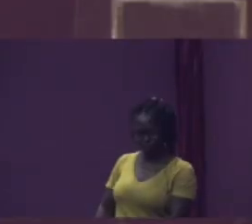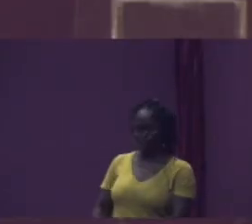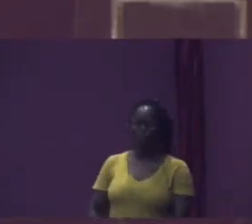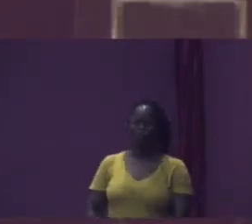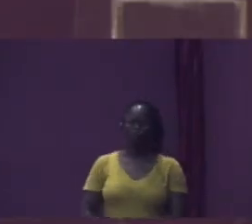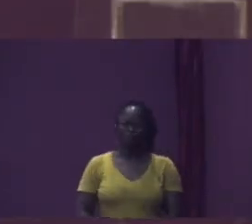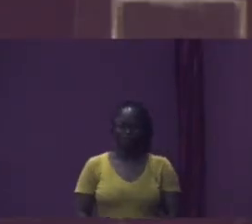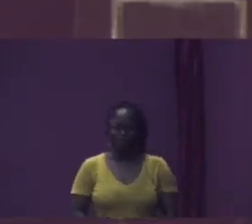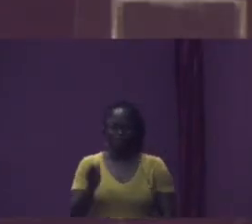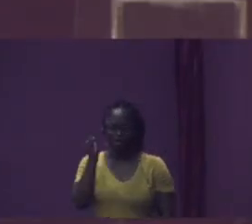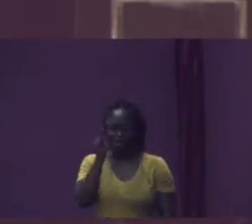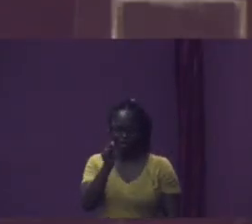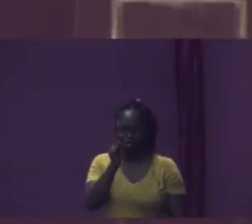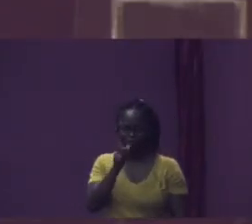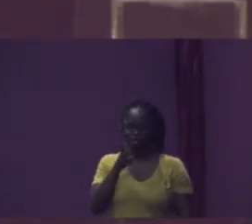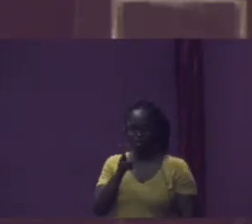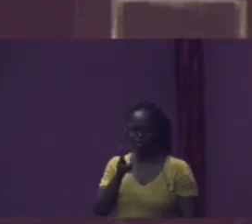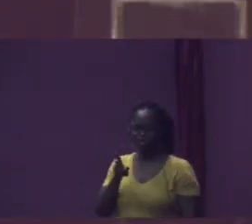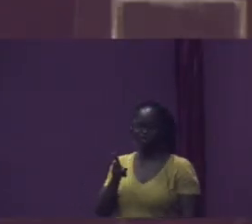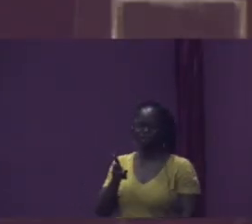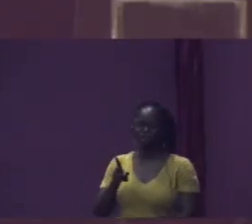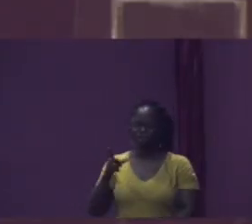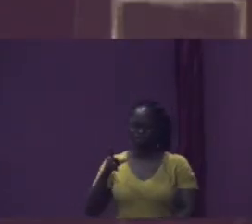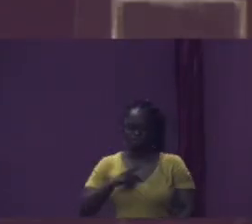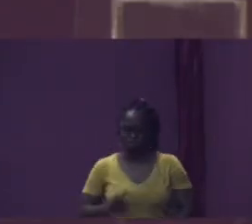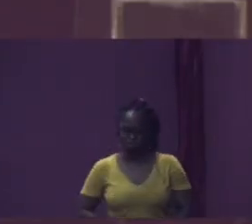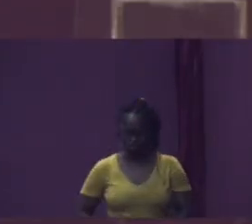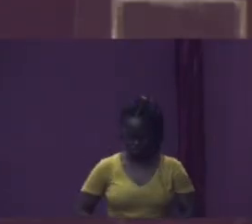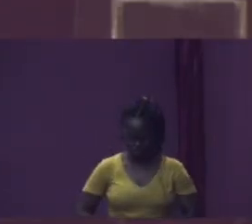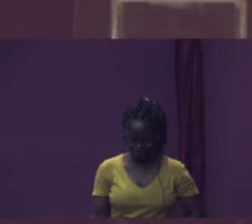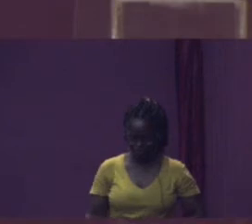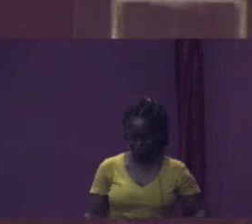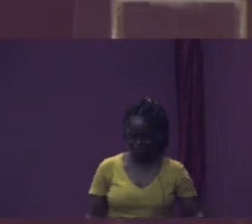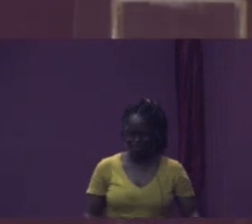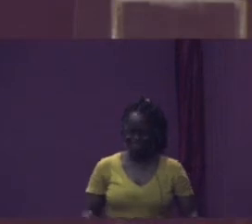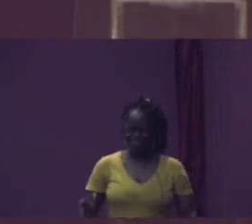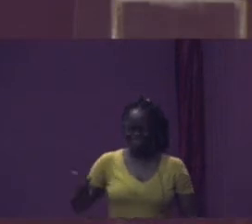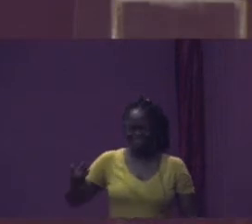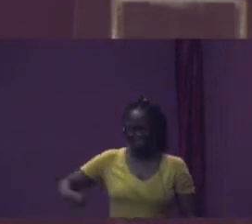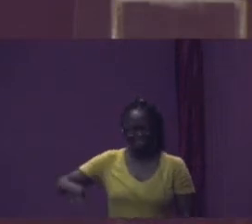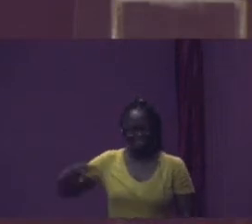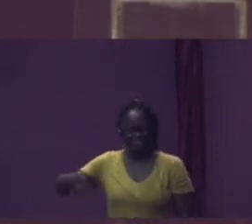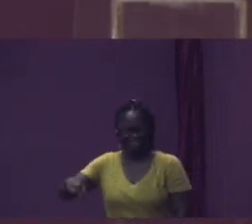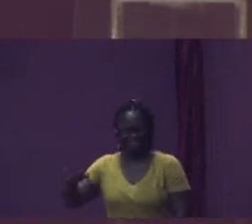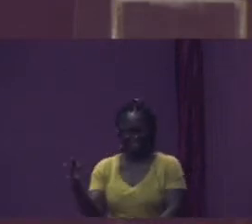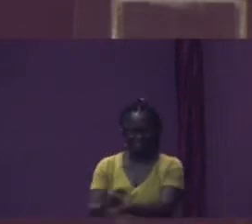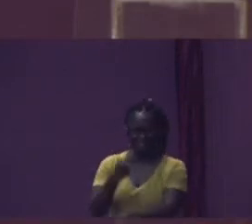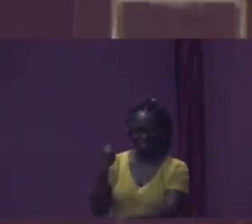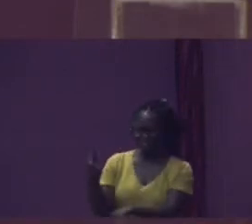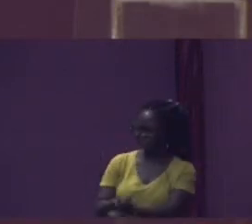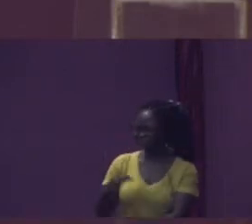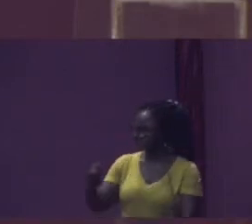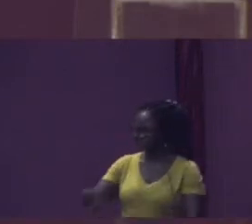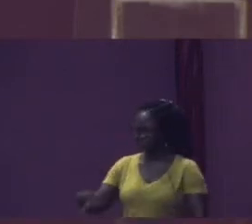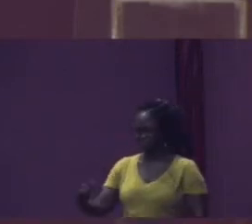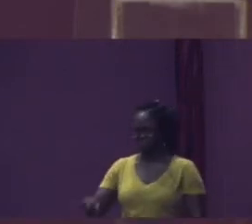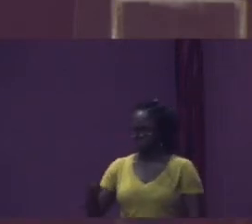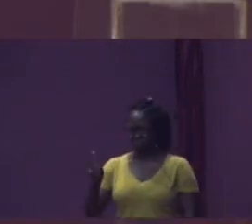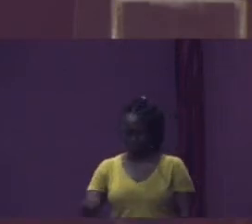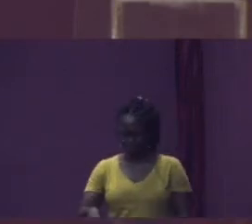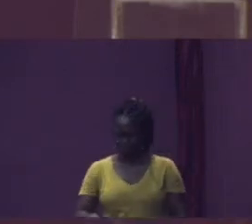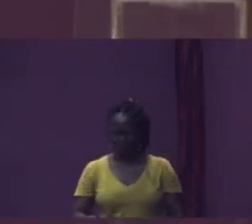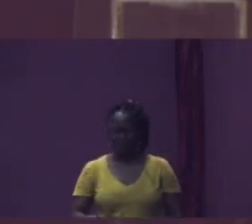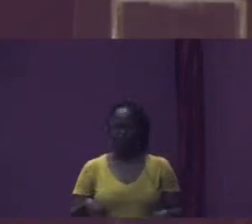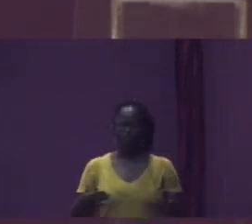painful. And so she took a lot of time of the nursing and surgical team in our